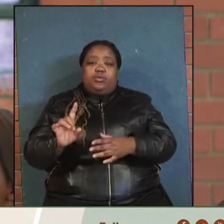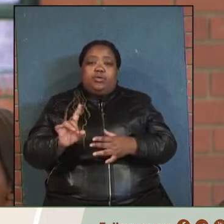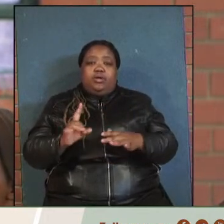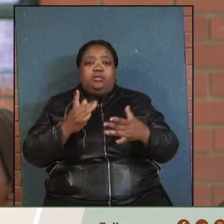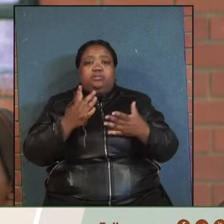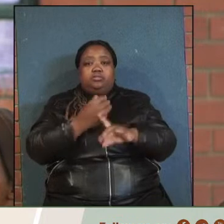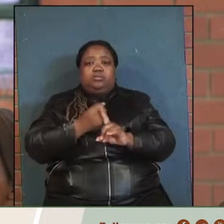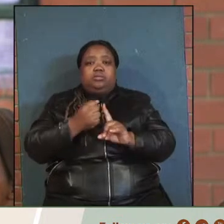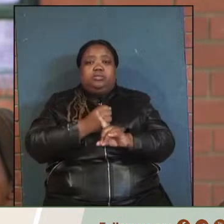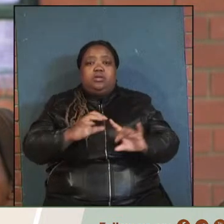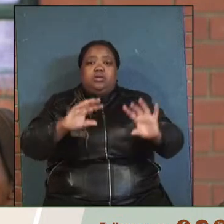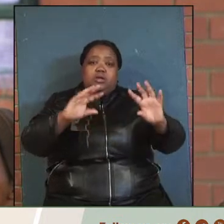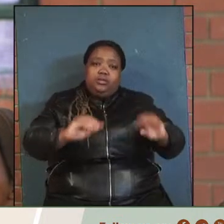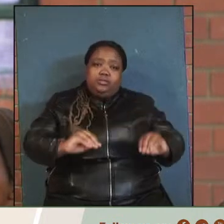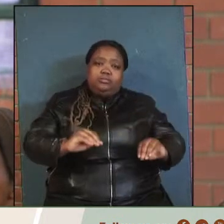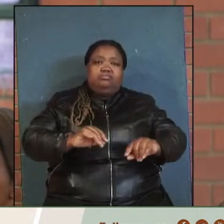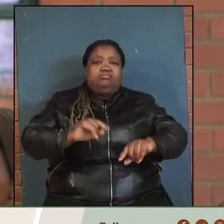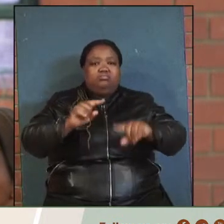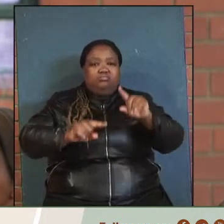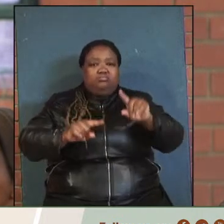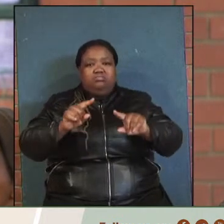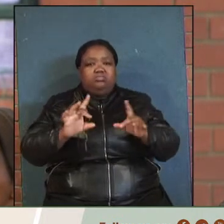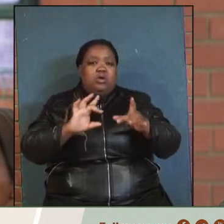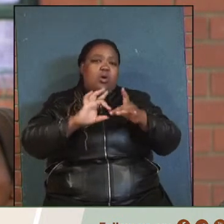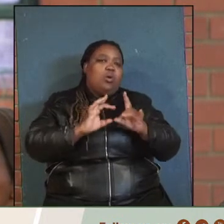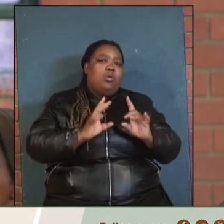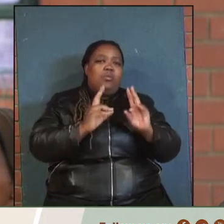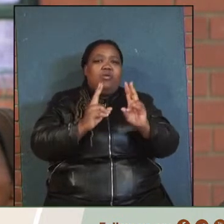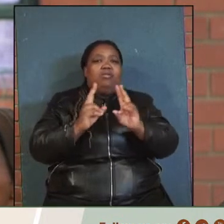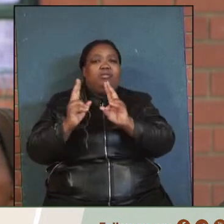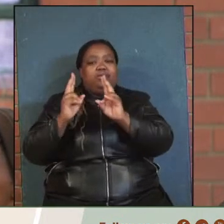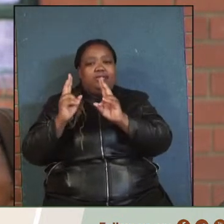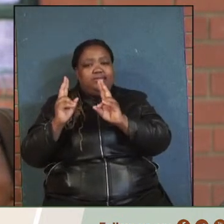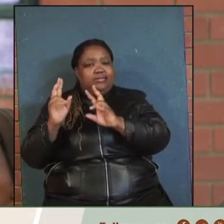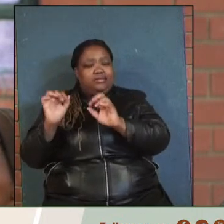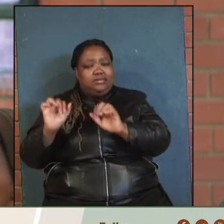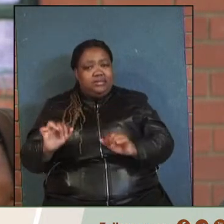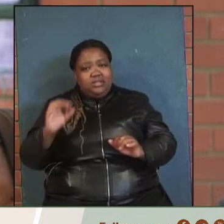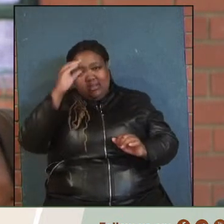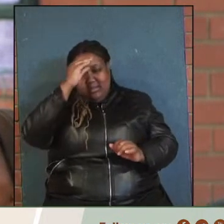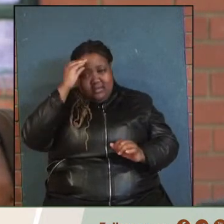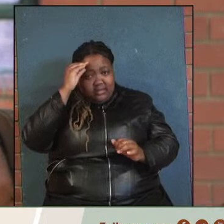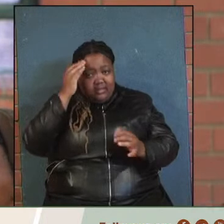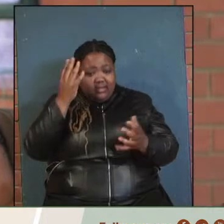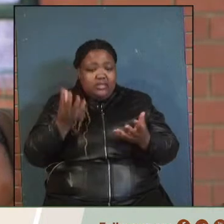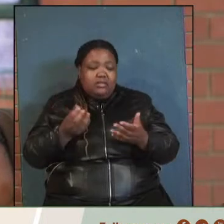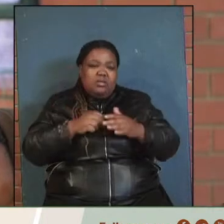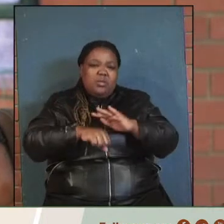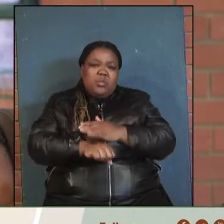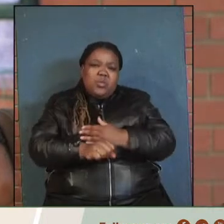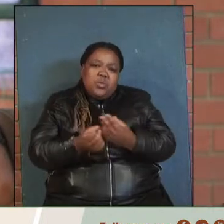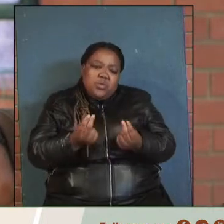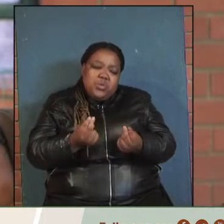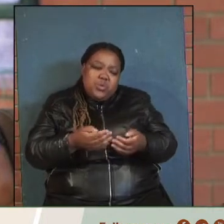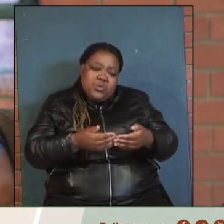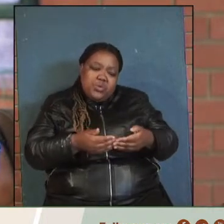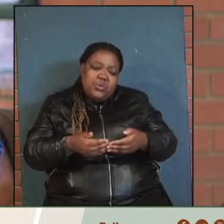as family counseling and home visits by nurses who provide assistance for newborns and their